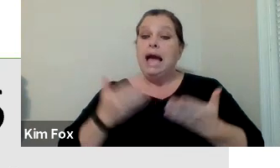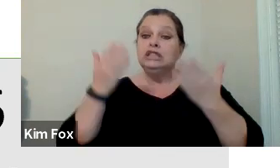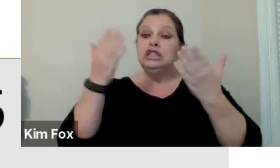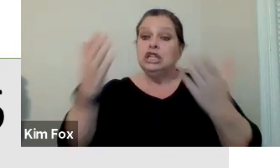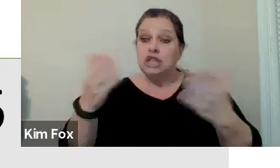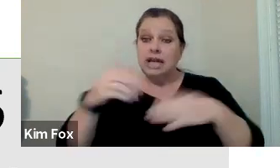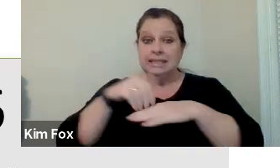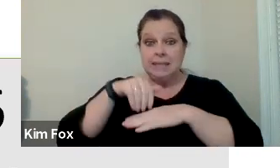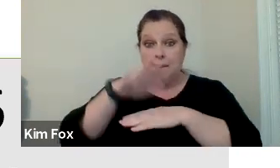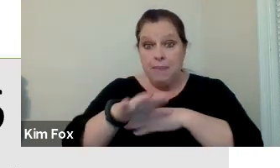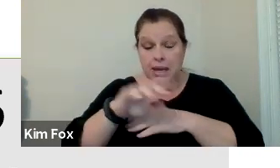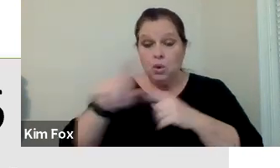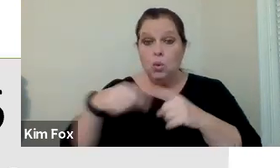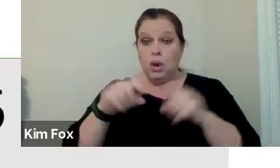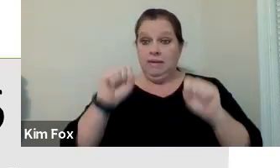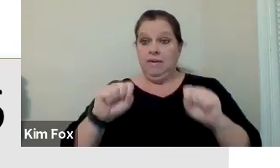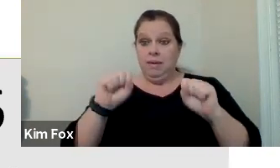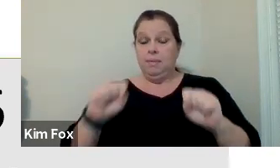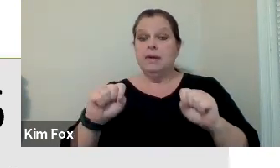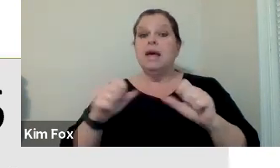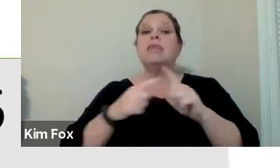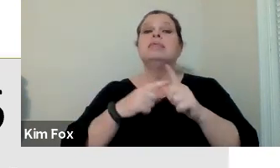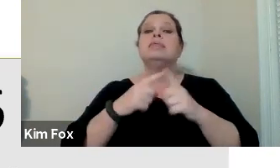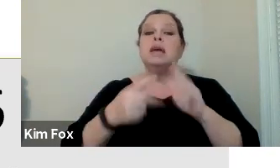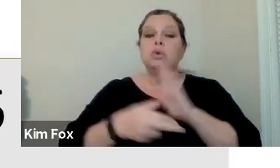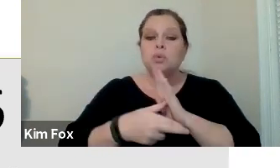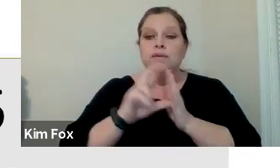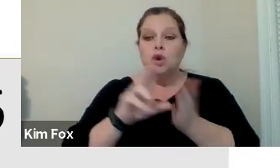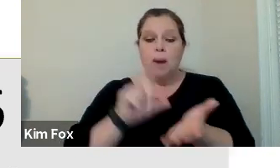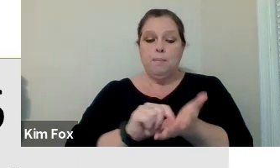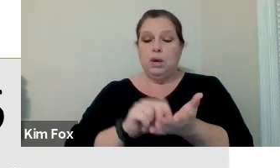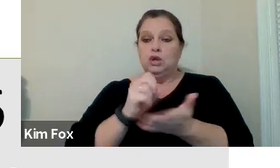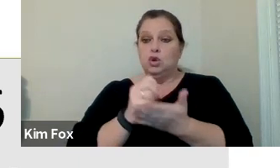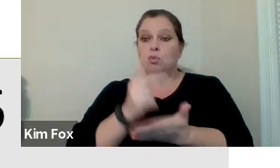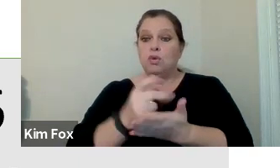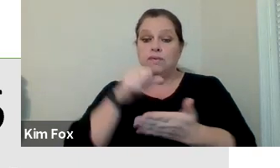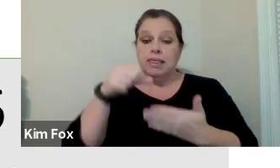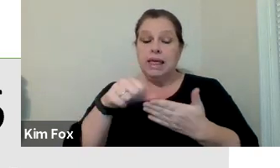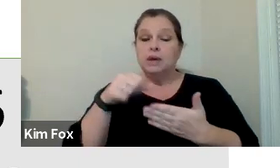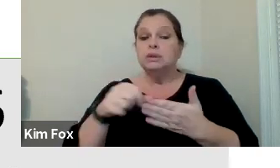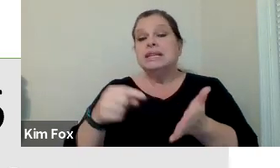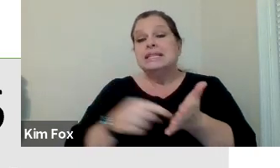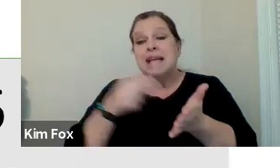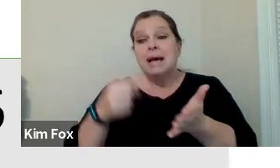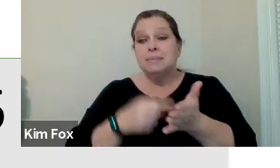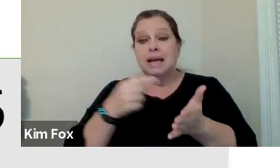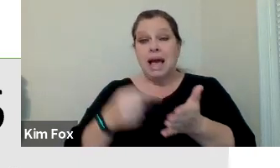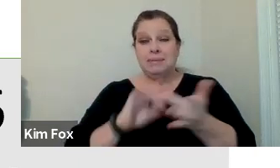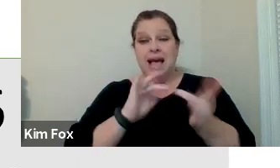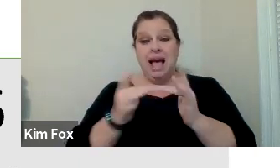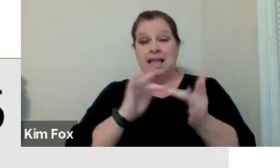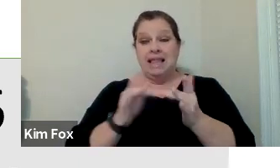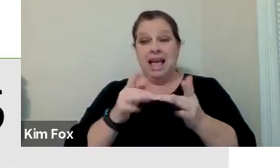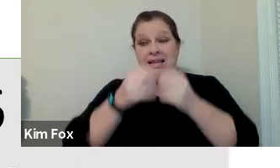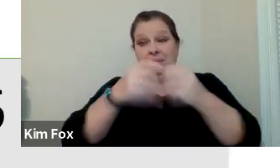once eligible and then review and print your approval letter, because sometimes the online version has been